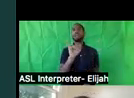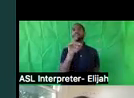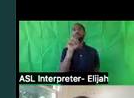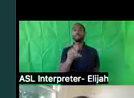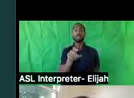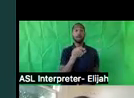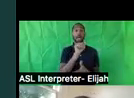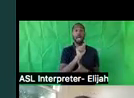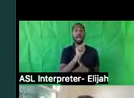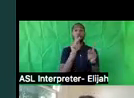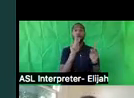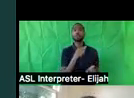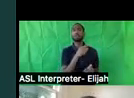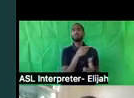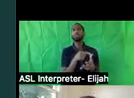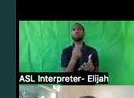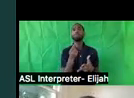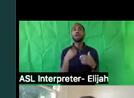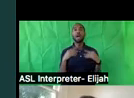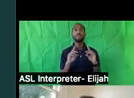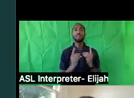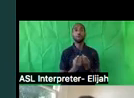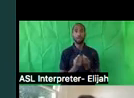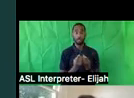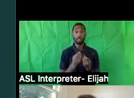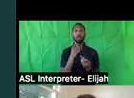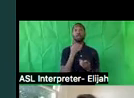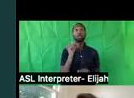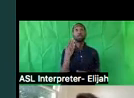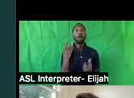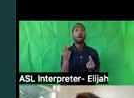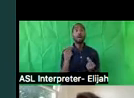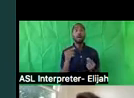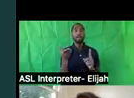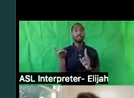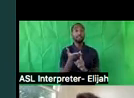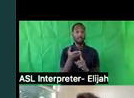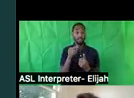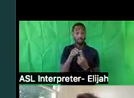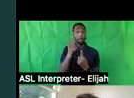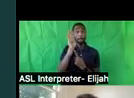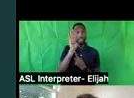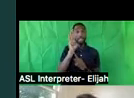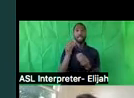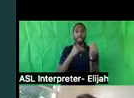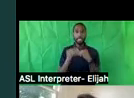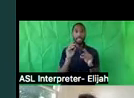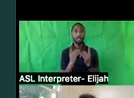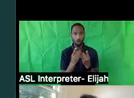Person A, you've got donuts, and your job is to convince person B to eat